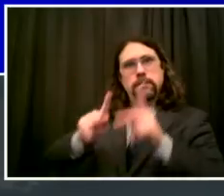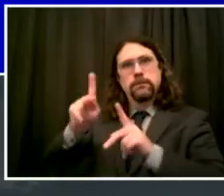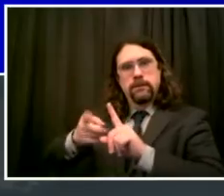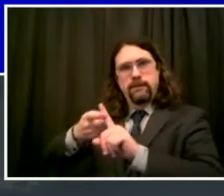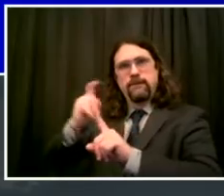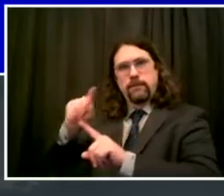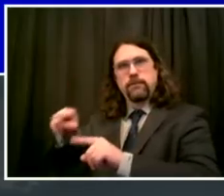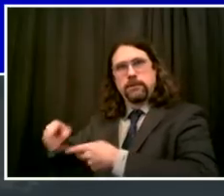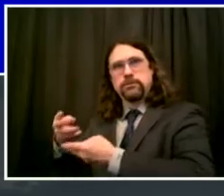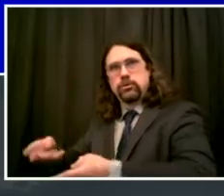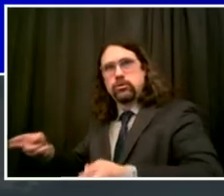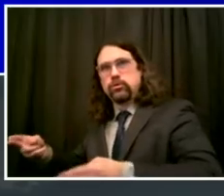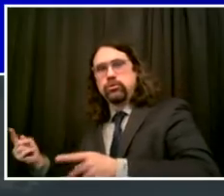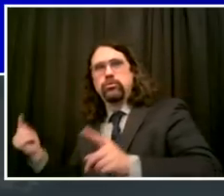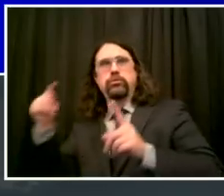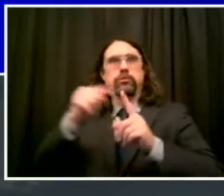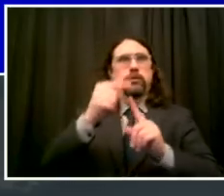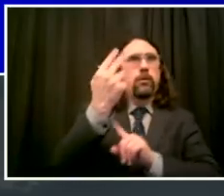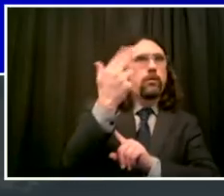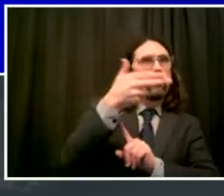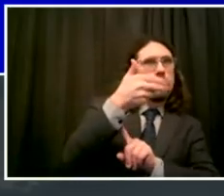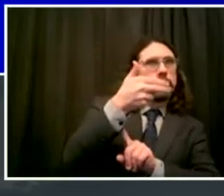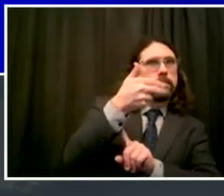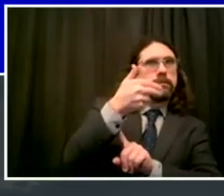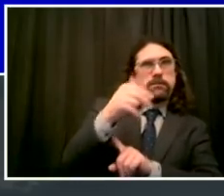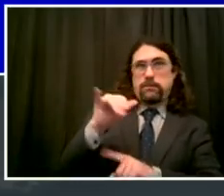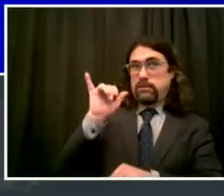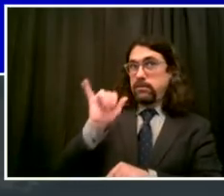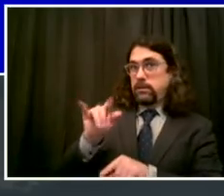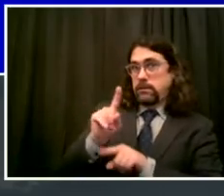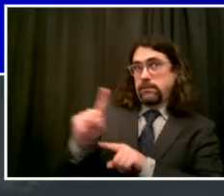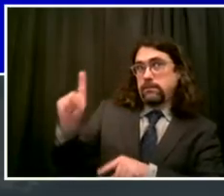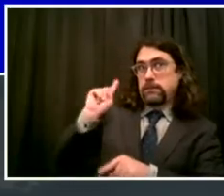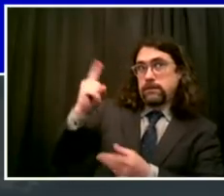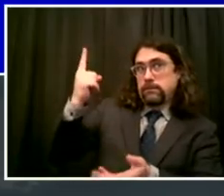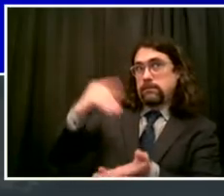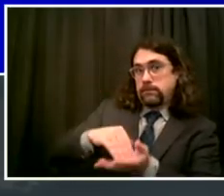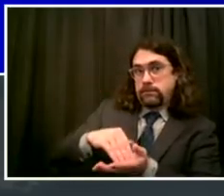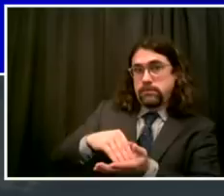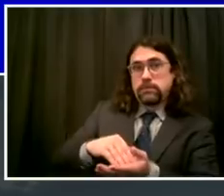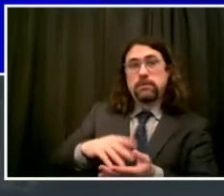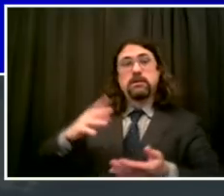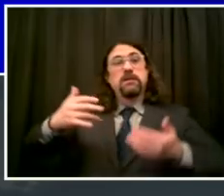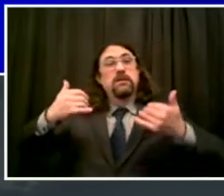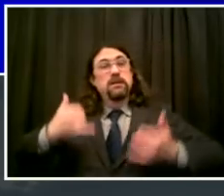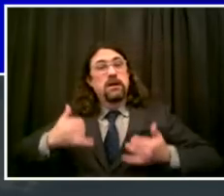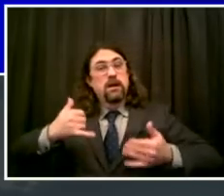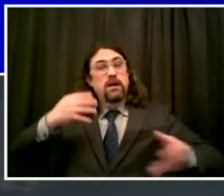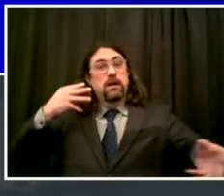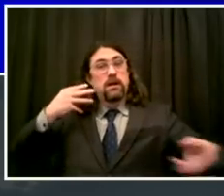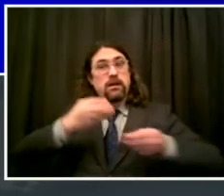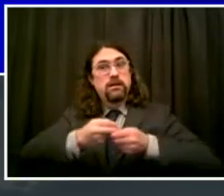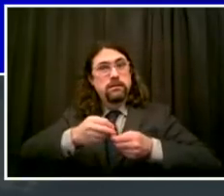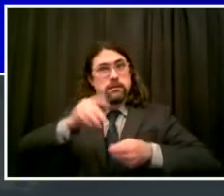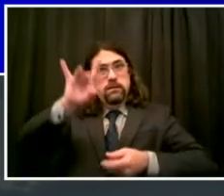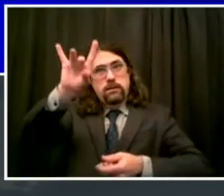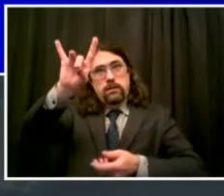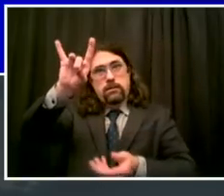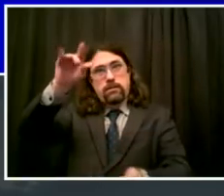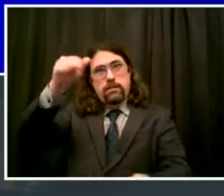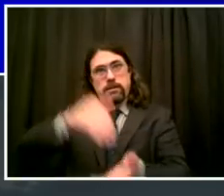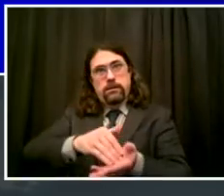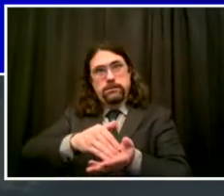keep doing that as needed in the weeks ahead, and particularly as we build up our widespread test and